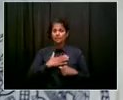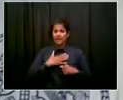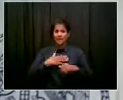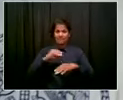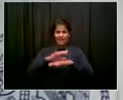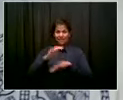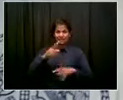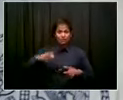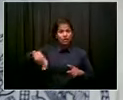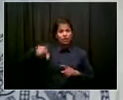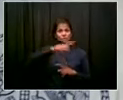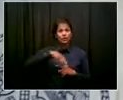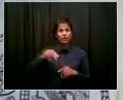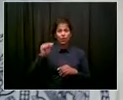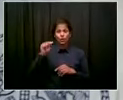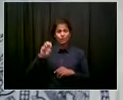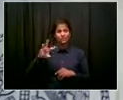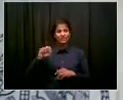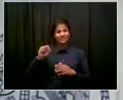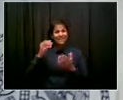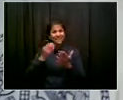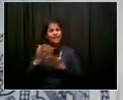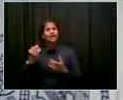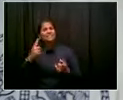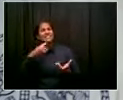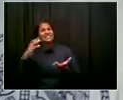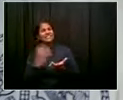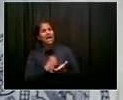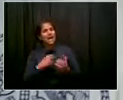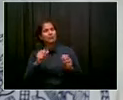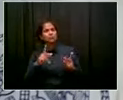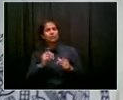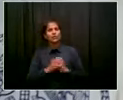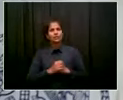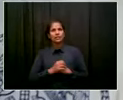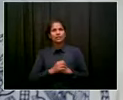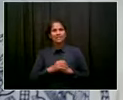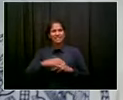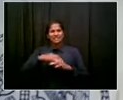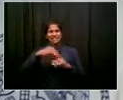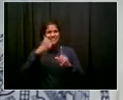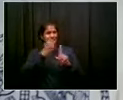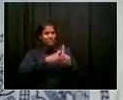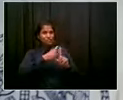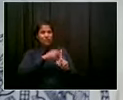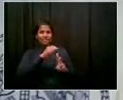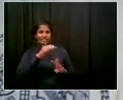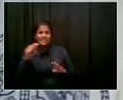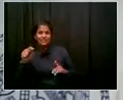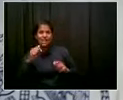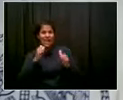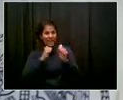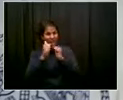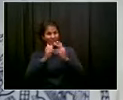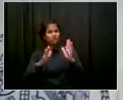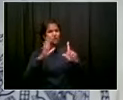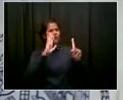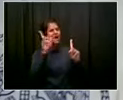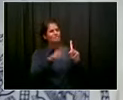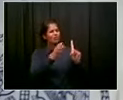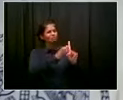to tell new yorkers everything that you have on each of these candidates because so so many new yorkers they really don't know these candidates yet